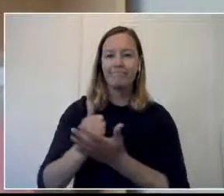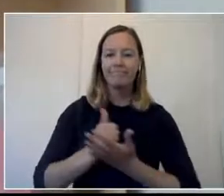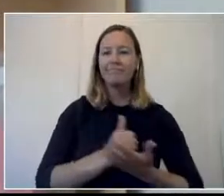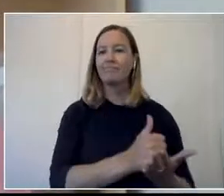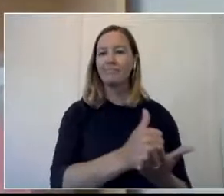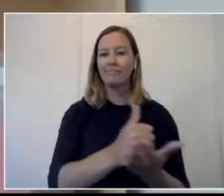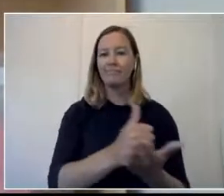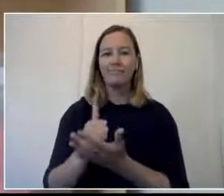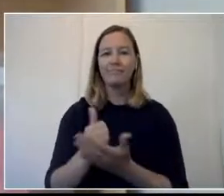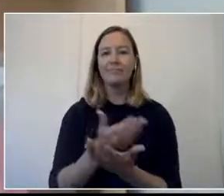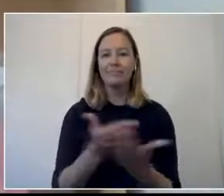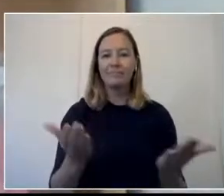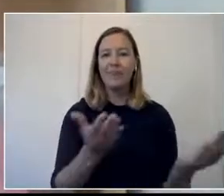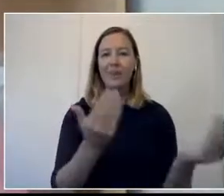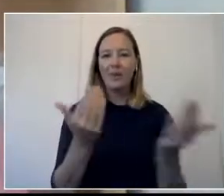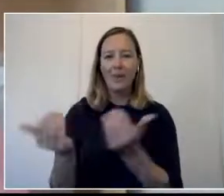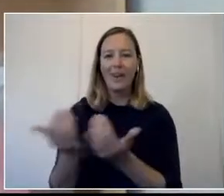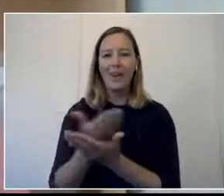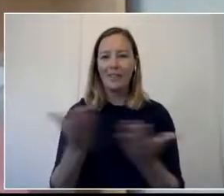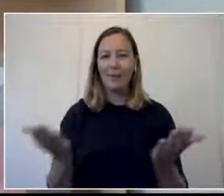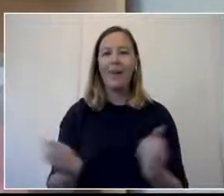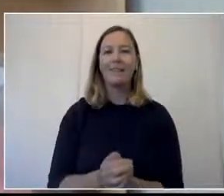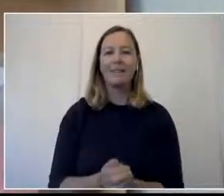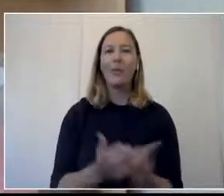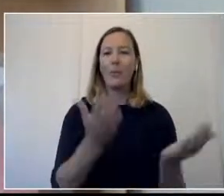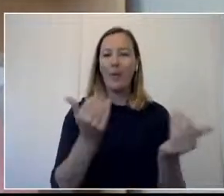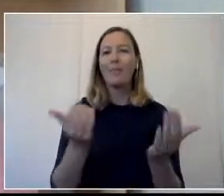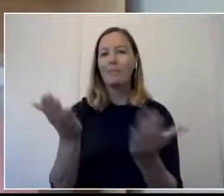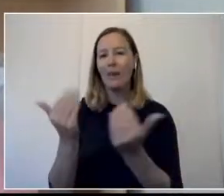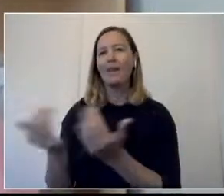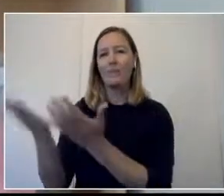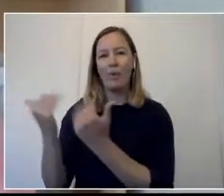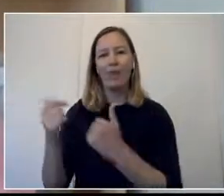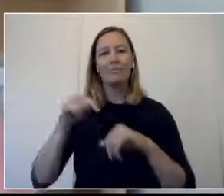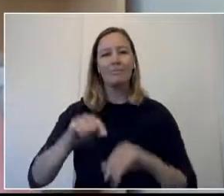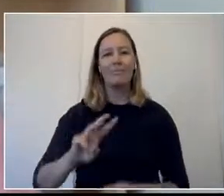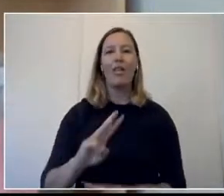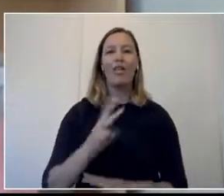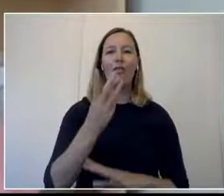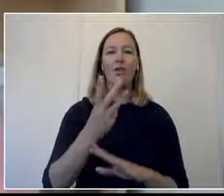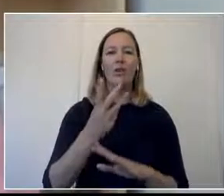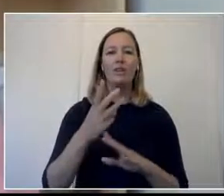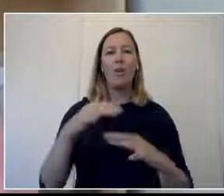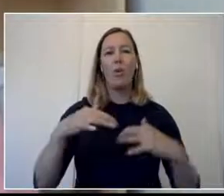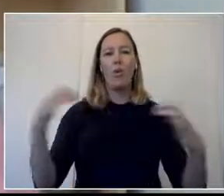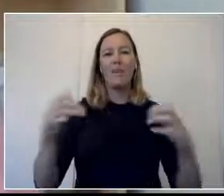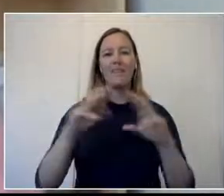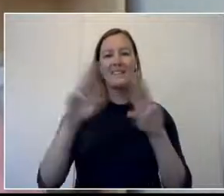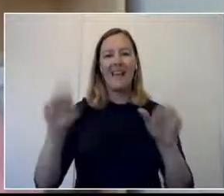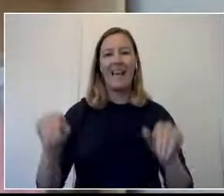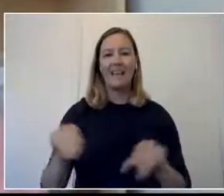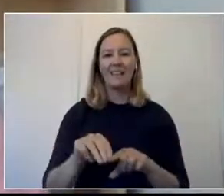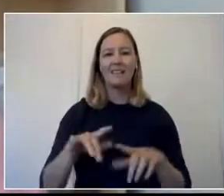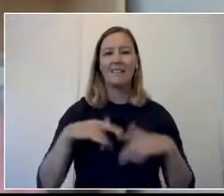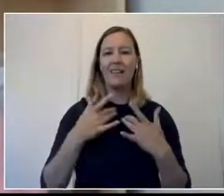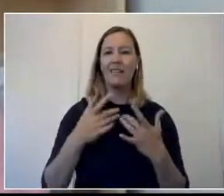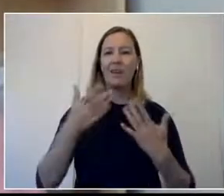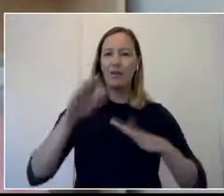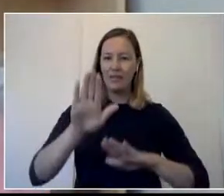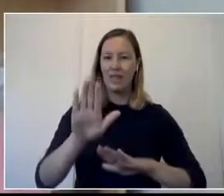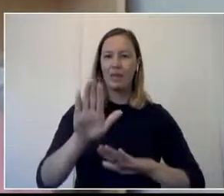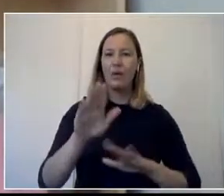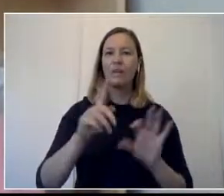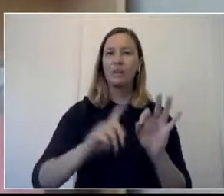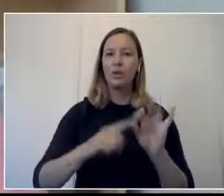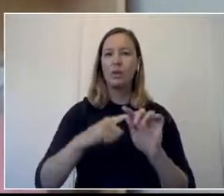tena koutou tena tatou katoa kia ora everyone, welcome to our third Audience Atlas Aotearoa live Q&A session. O